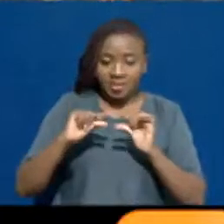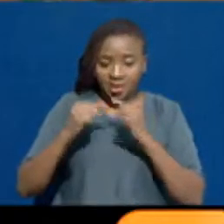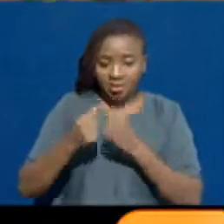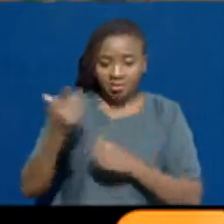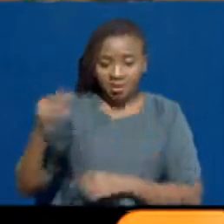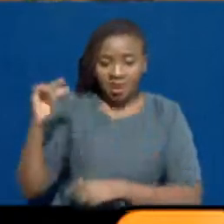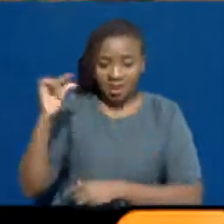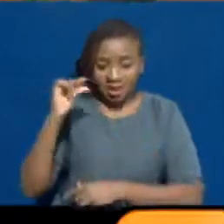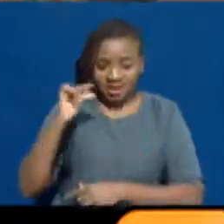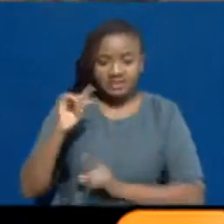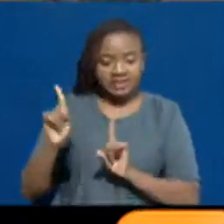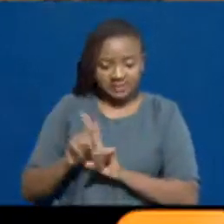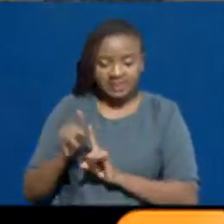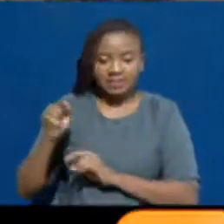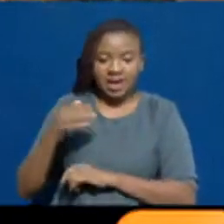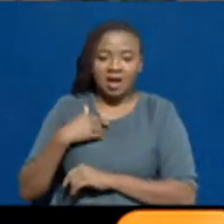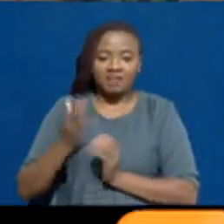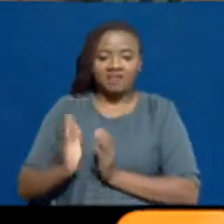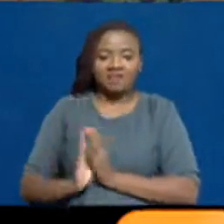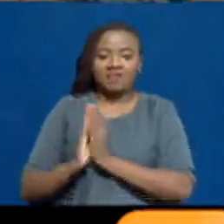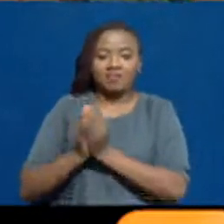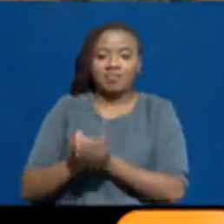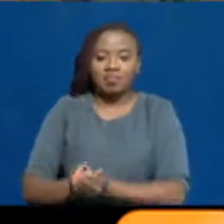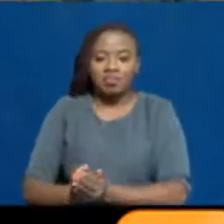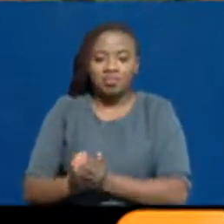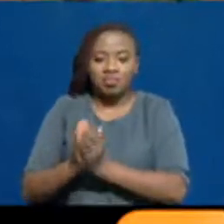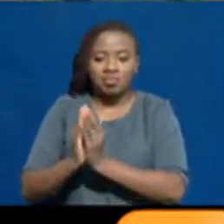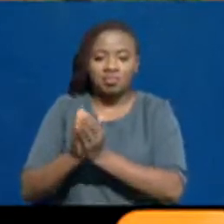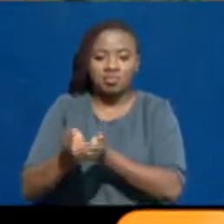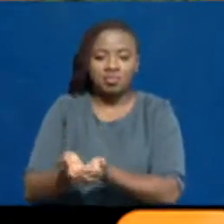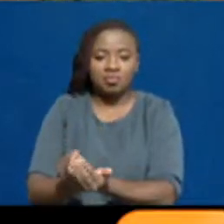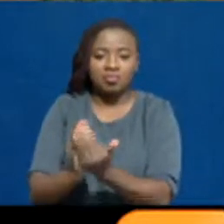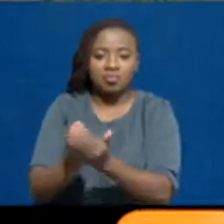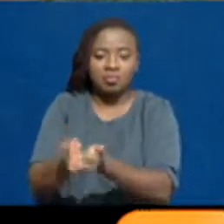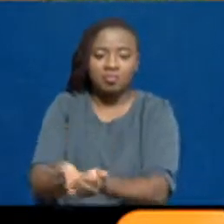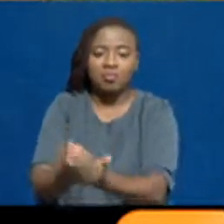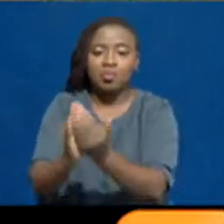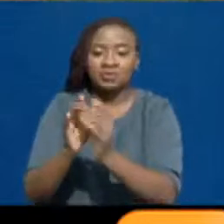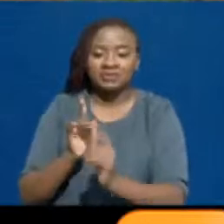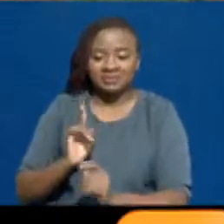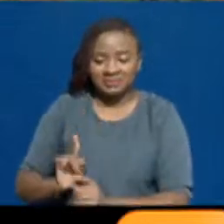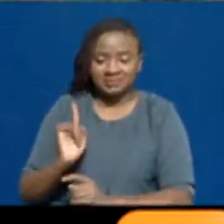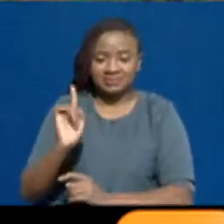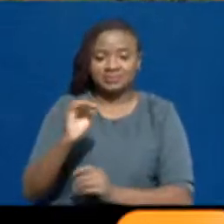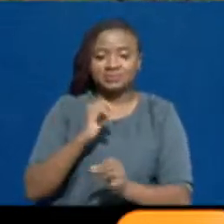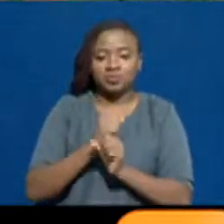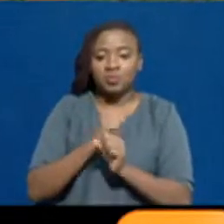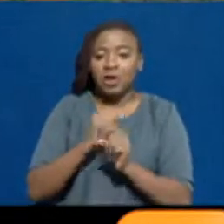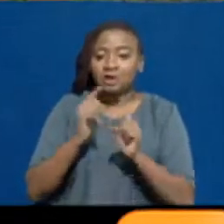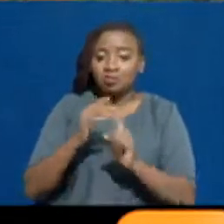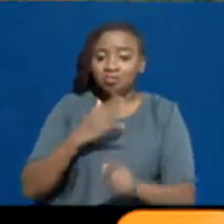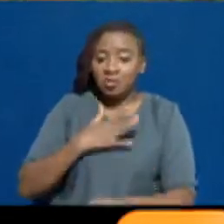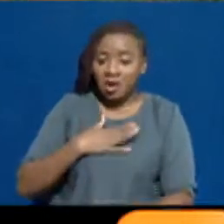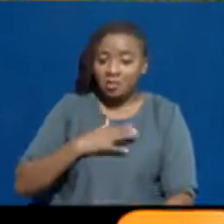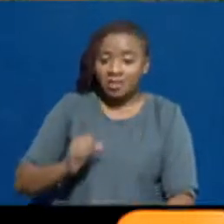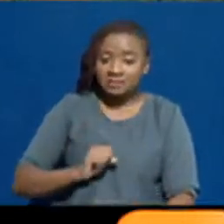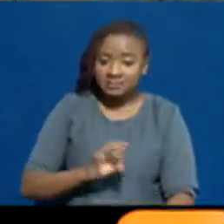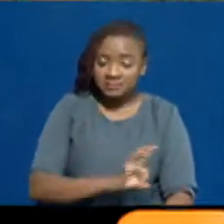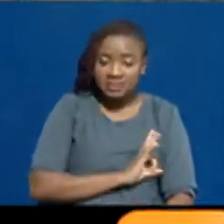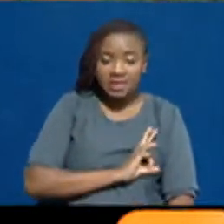have a boat, and they are able to do that. So our volunteers and staff in the field are the ones who are doing